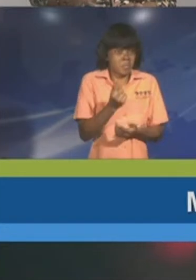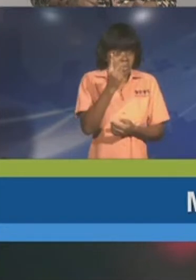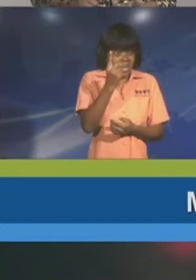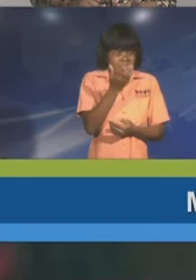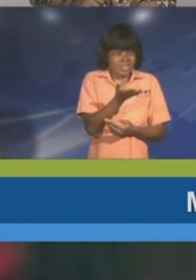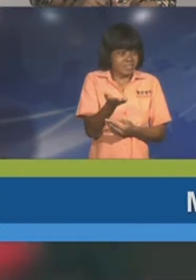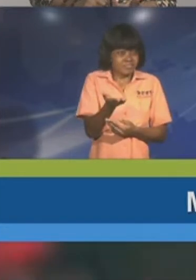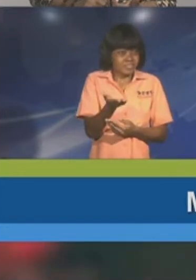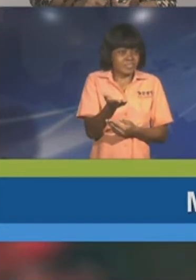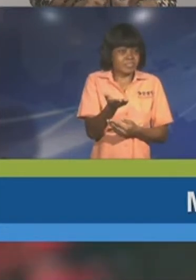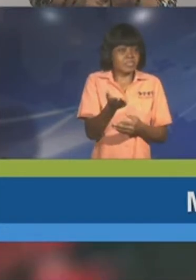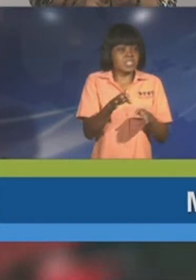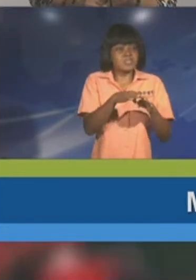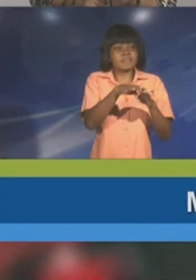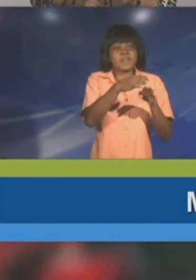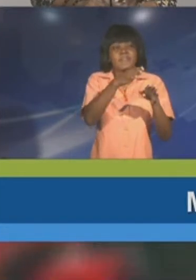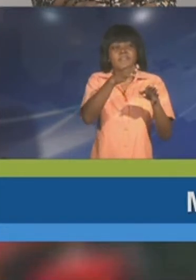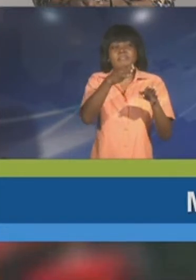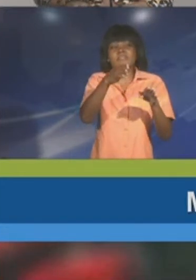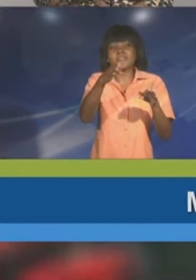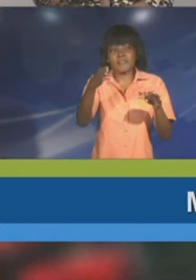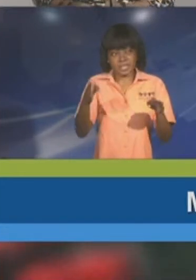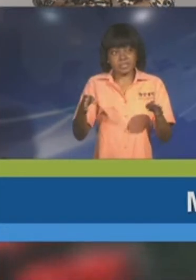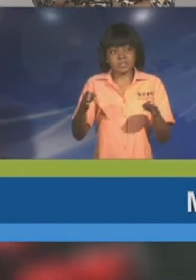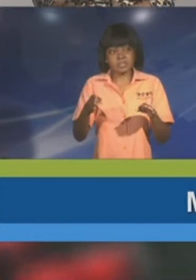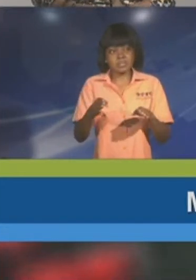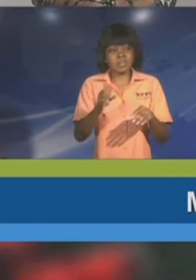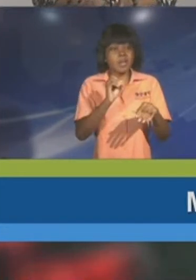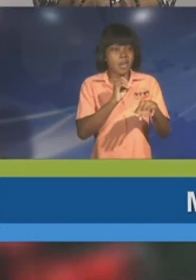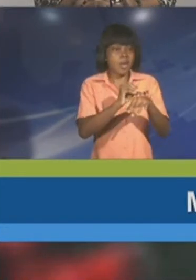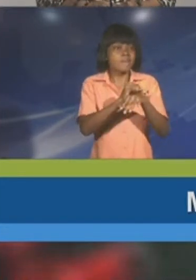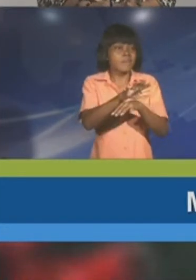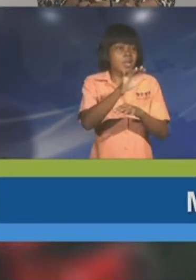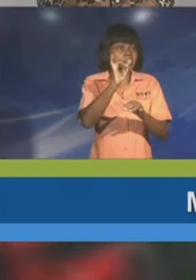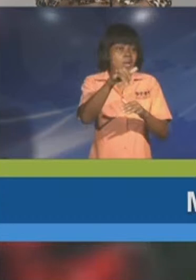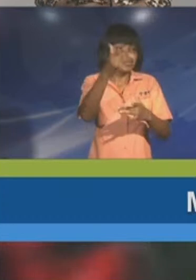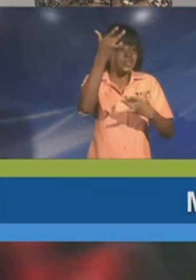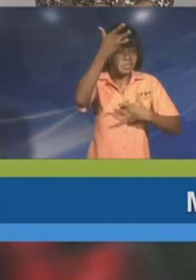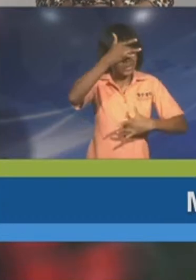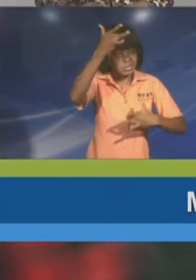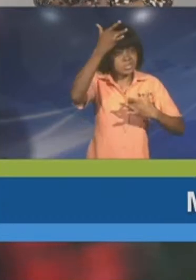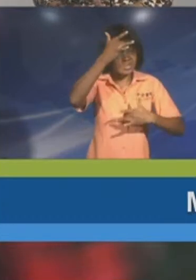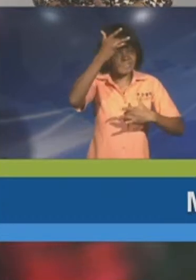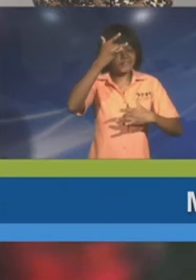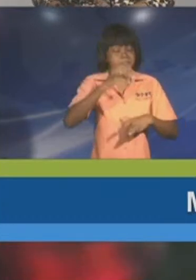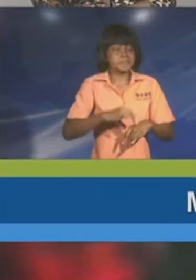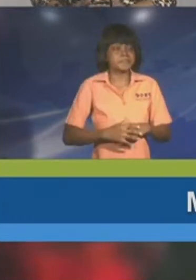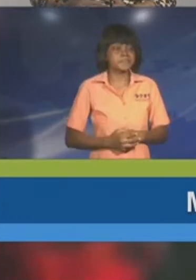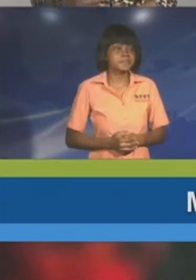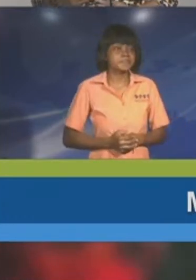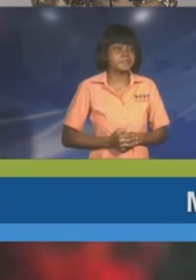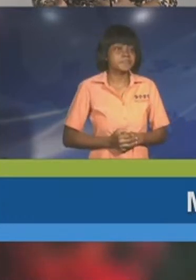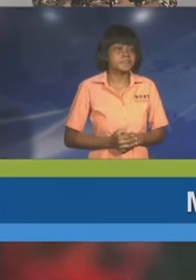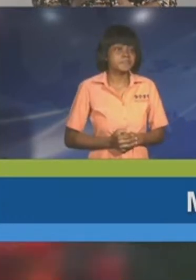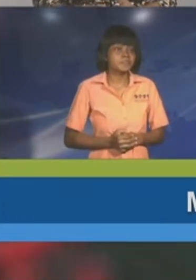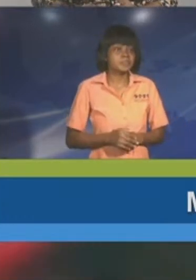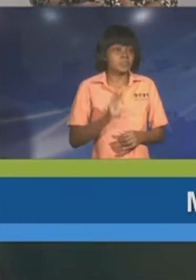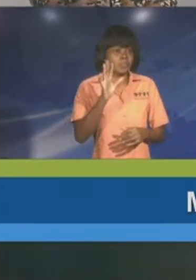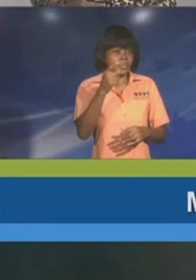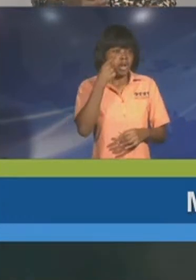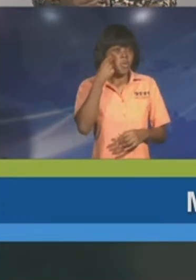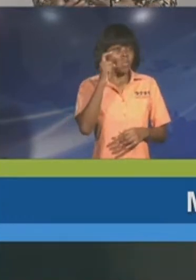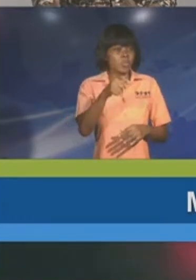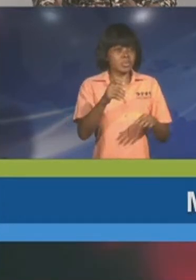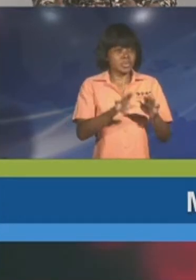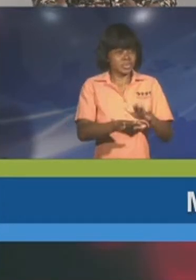had a weakened immune system for the past 2 years with children at home. Usually those children who are 0 to 5 would have been in preschool